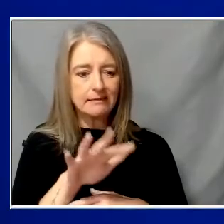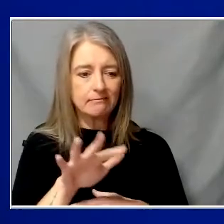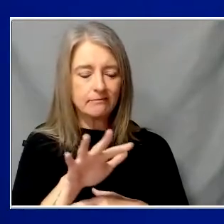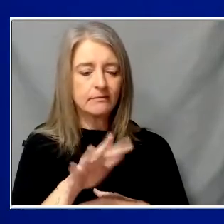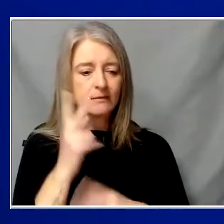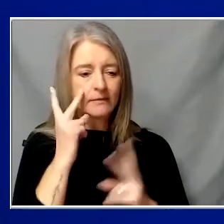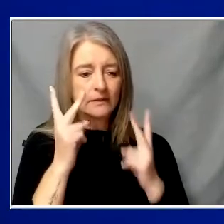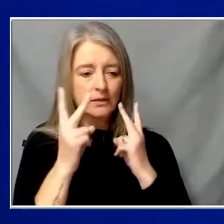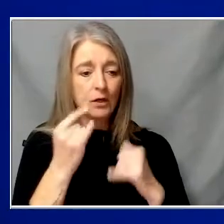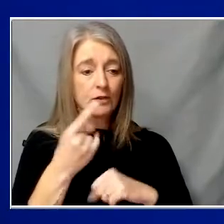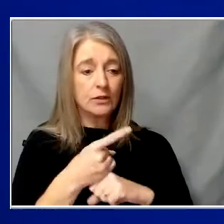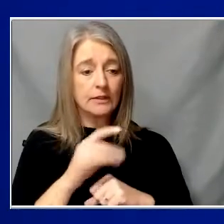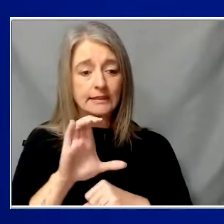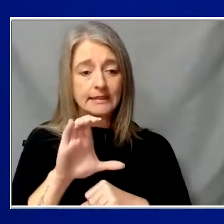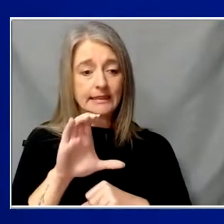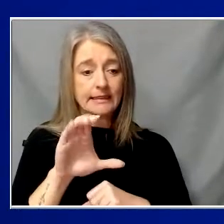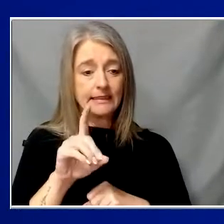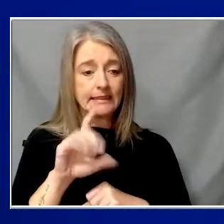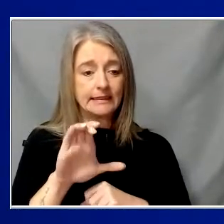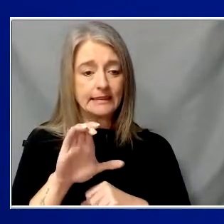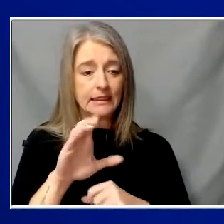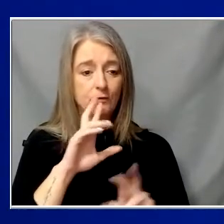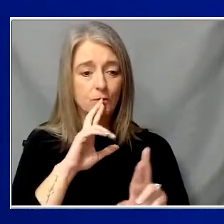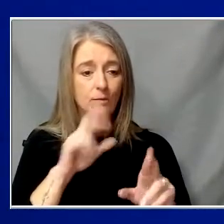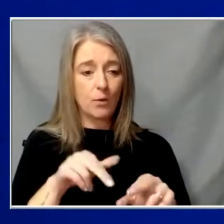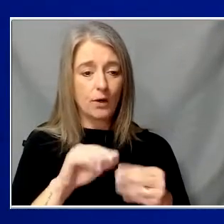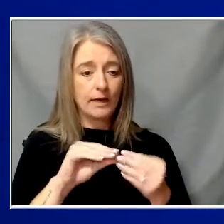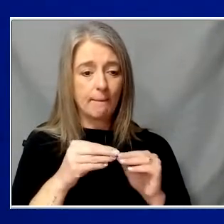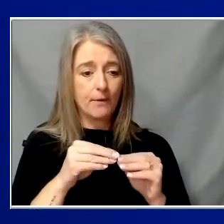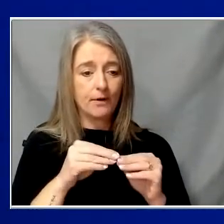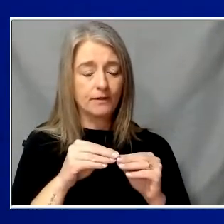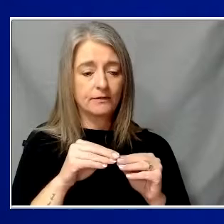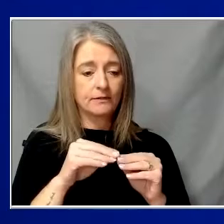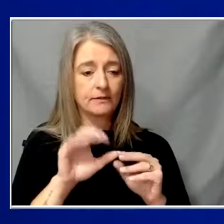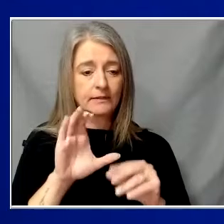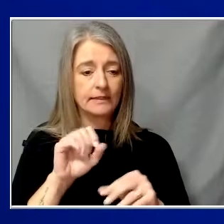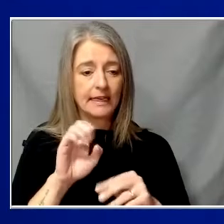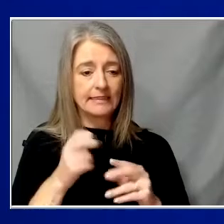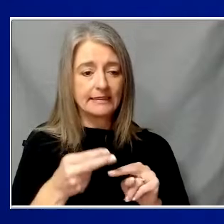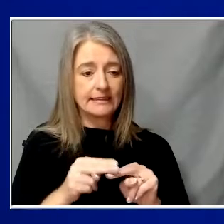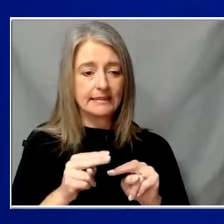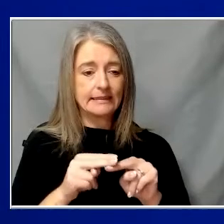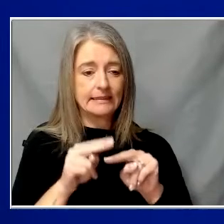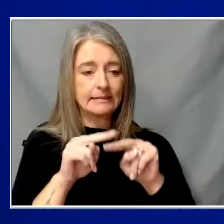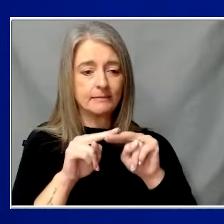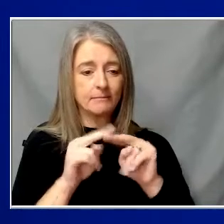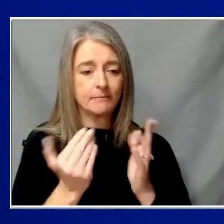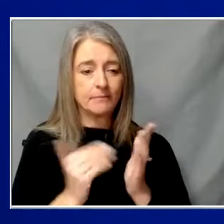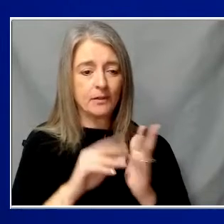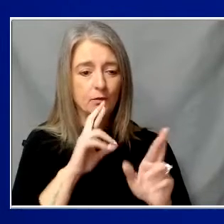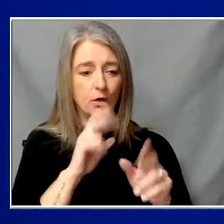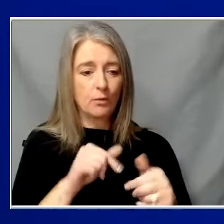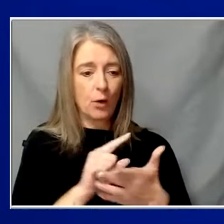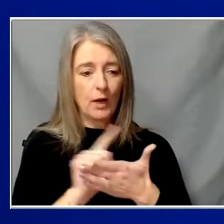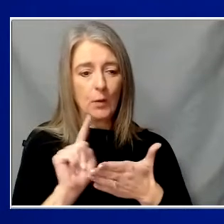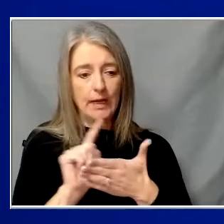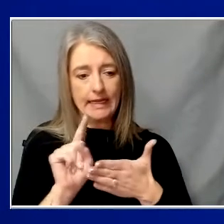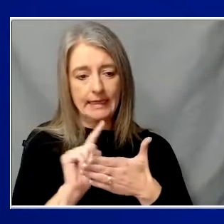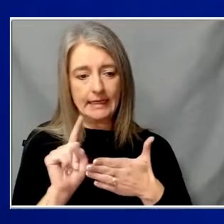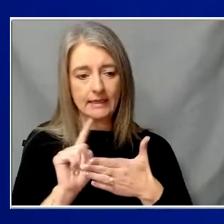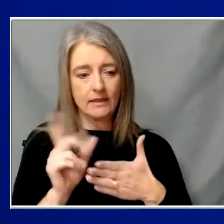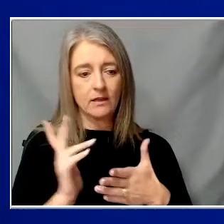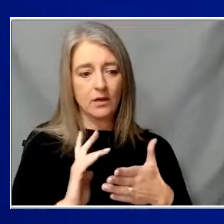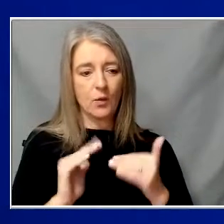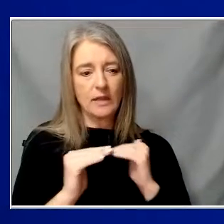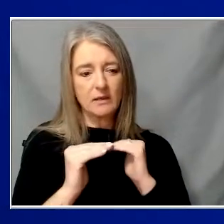today on the CDC reported number of cases has kind of inched up a little bit. And again, now they're reporting weekly. There was about a plateau for